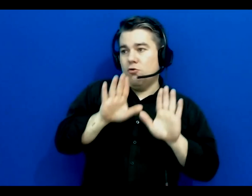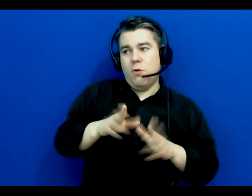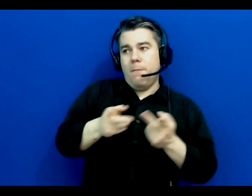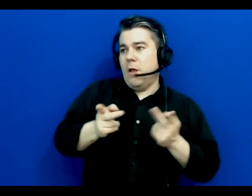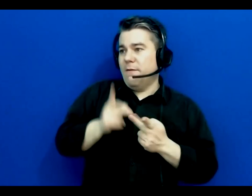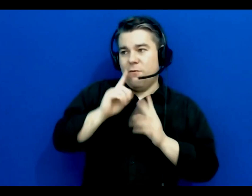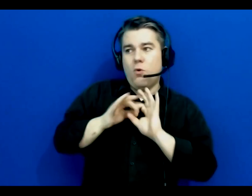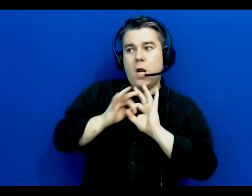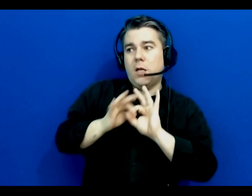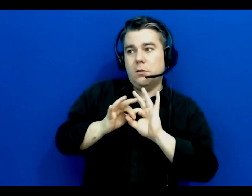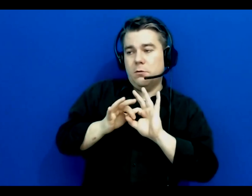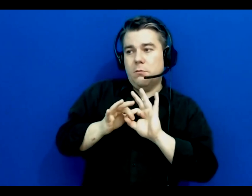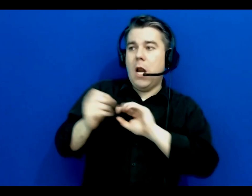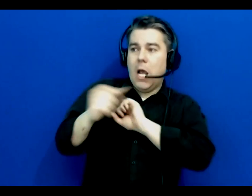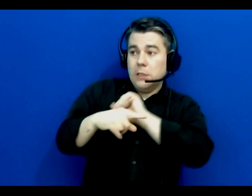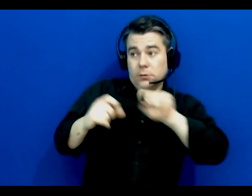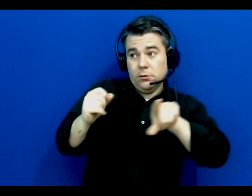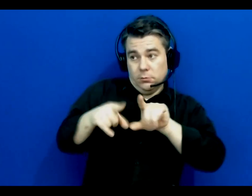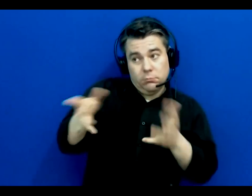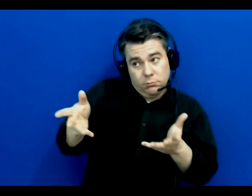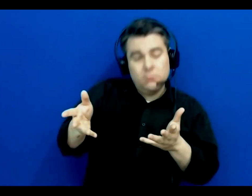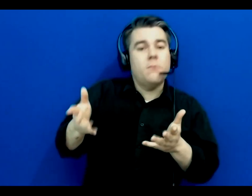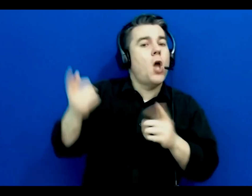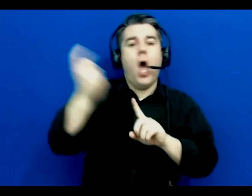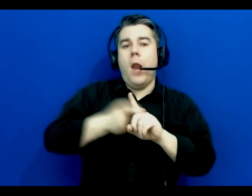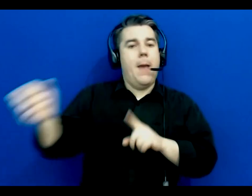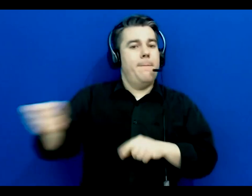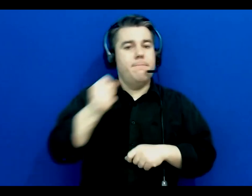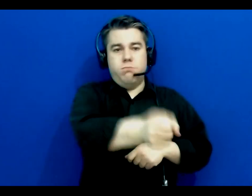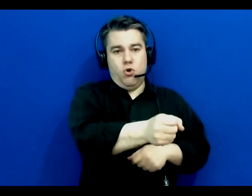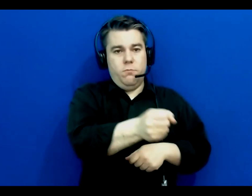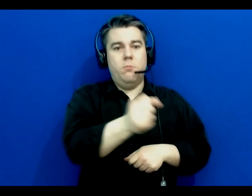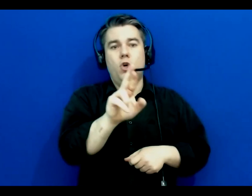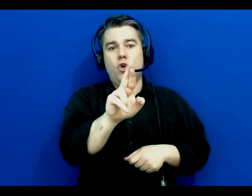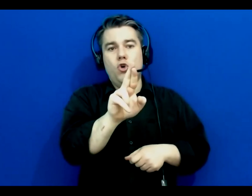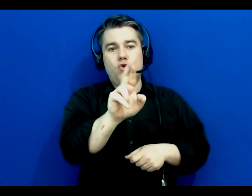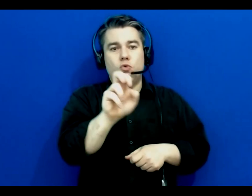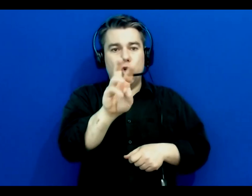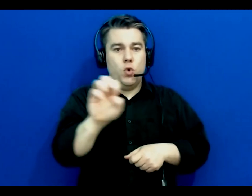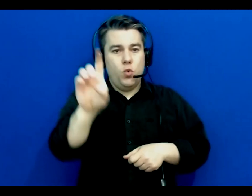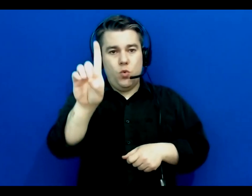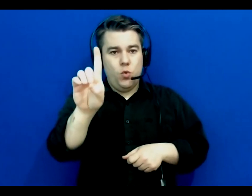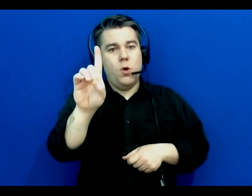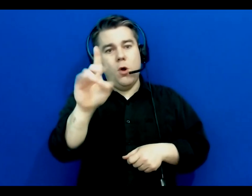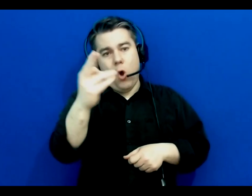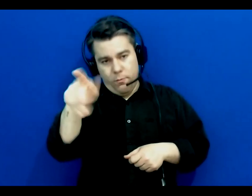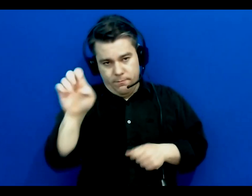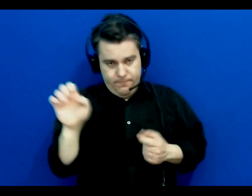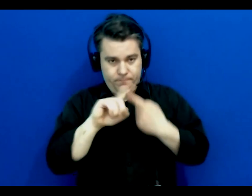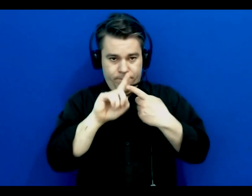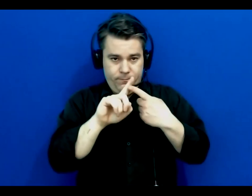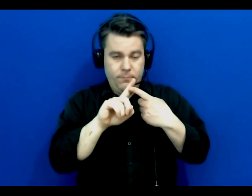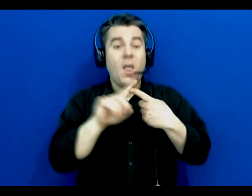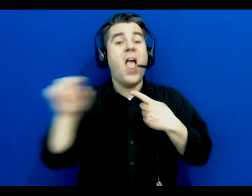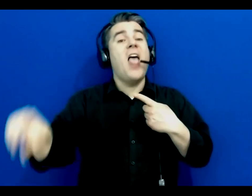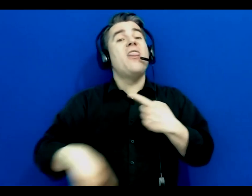stay connected and ask questions. So I automatically put them into Renewed Hope. And then